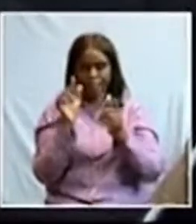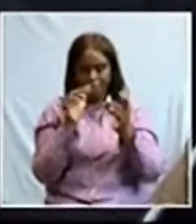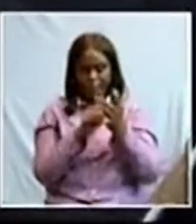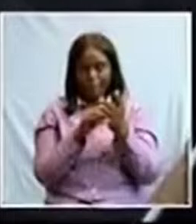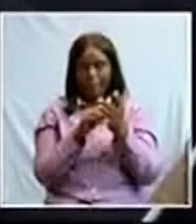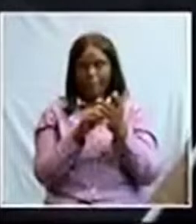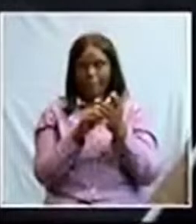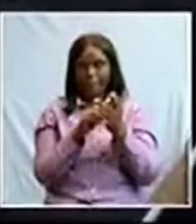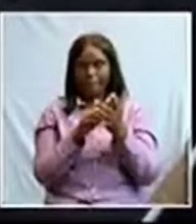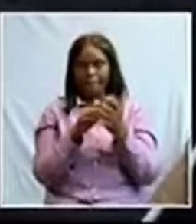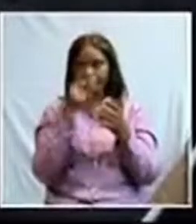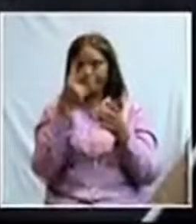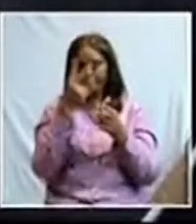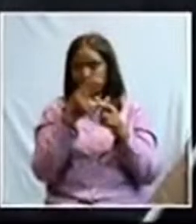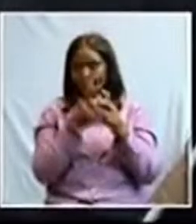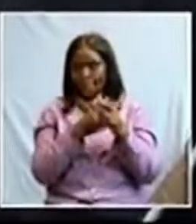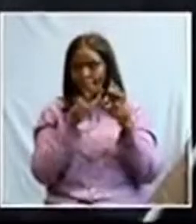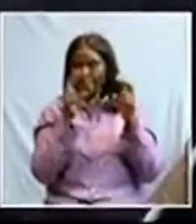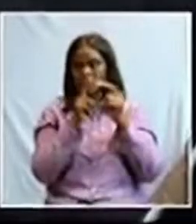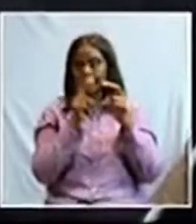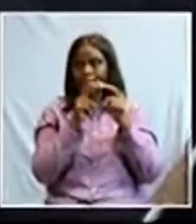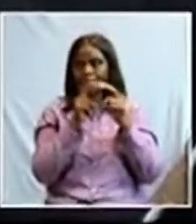and 2 months contract.